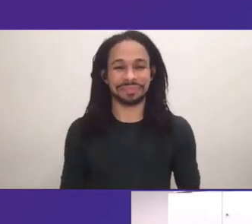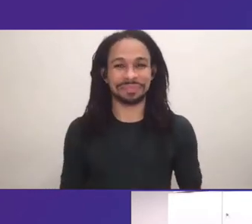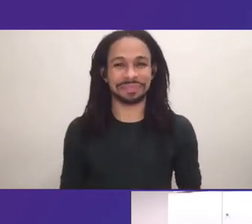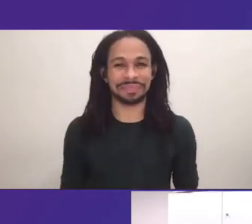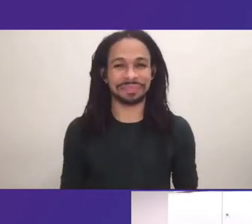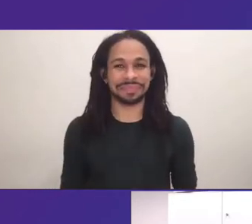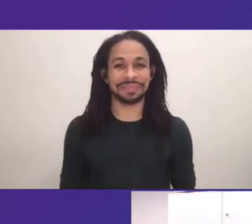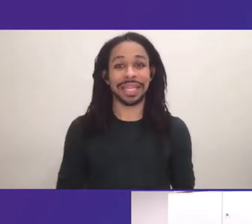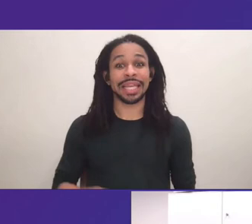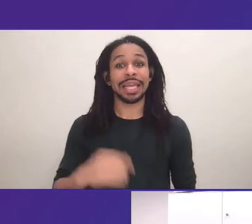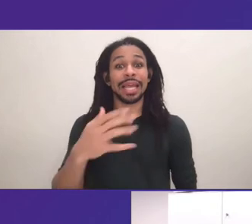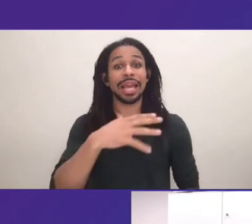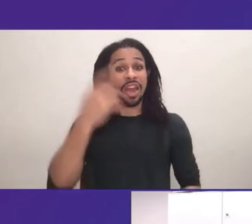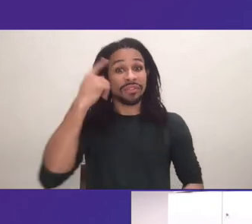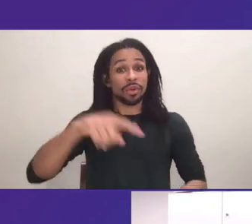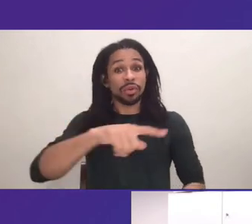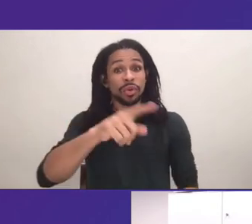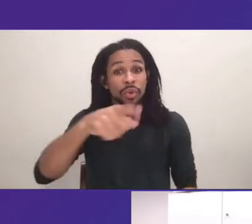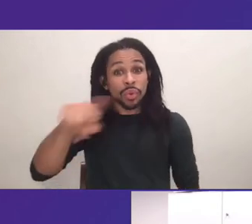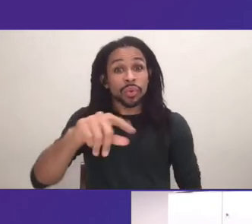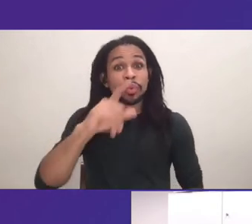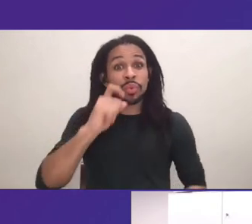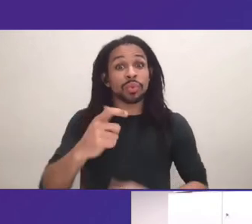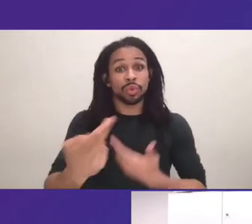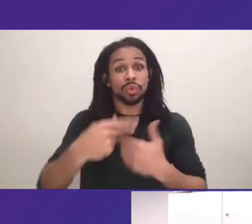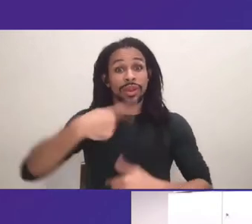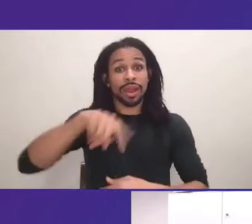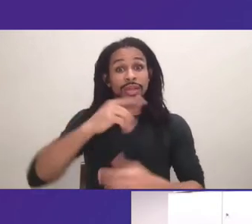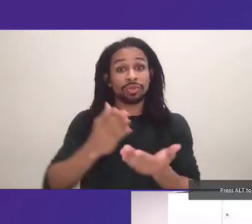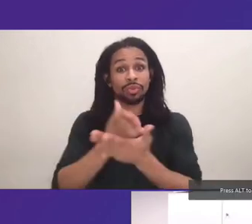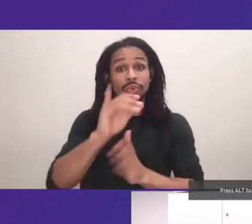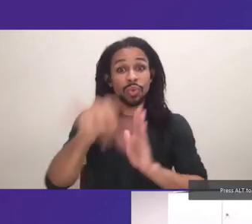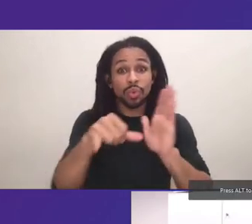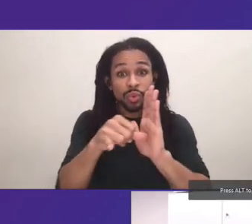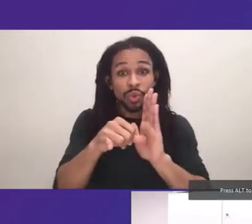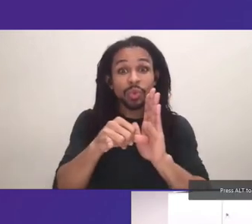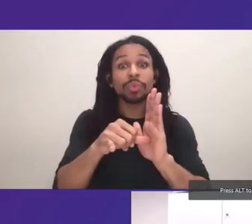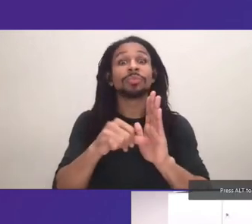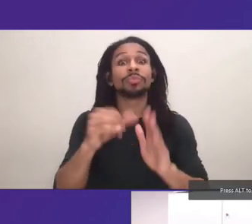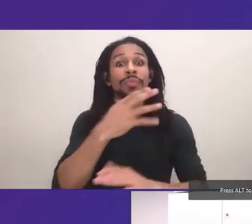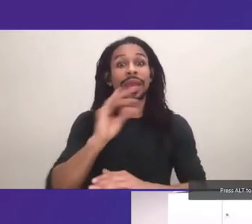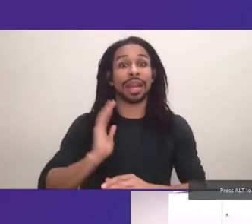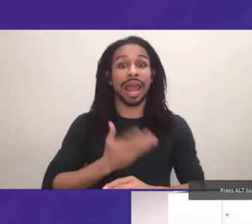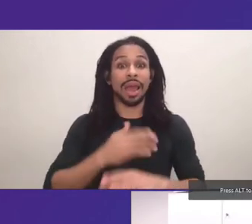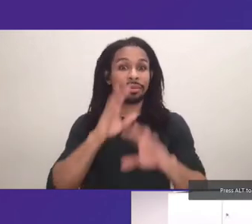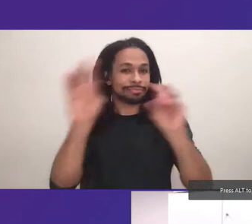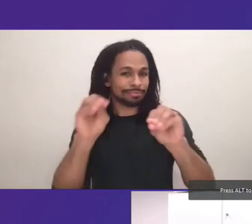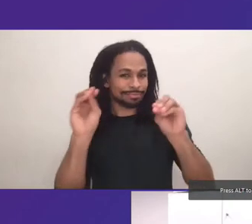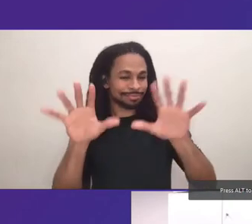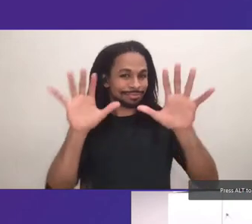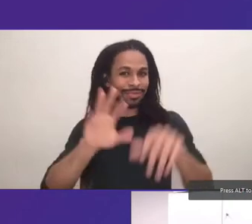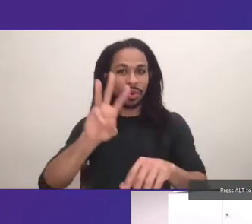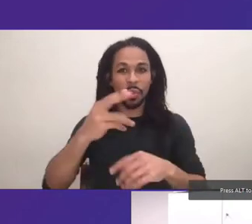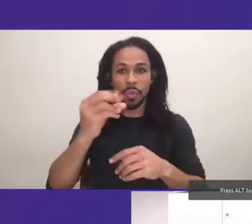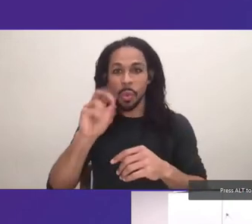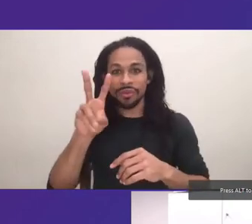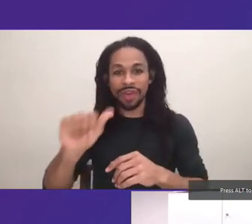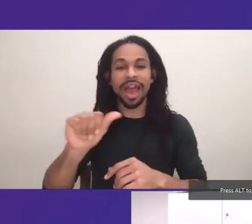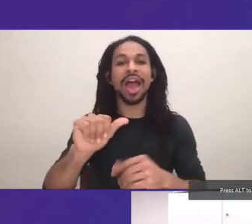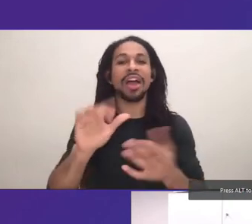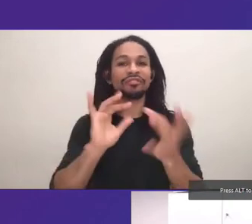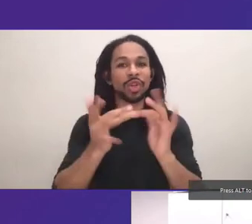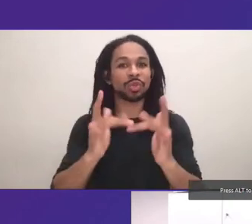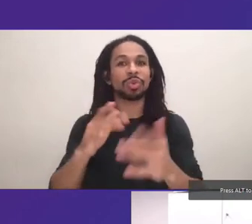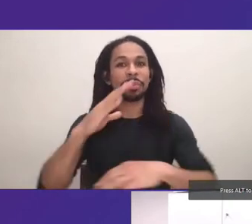To those of you who are joining us today on YouTube and are on our magnificent WOVA virtual platform, welcome. Thank you for being